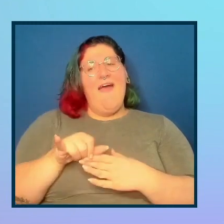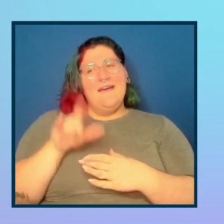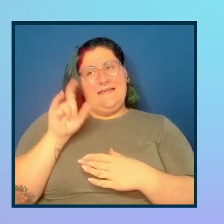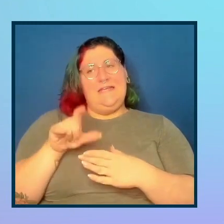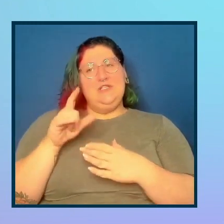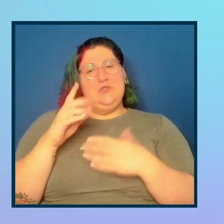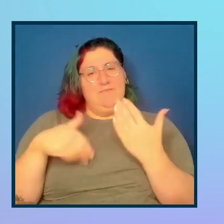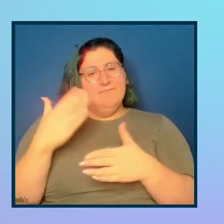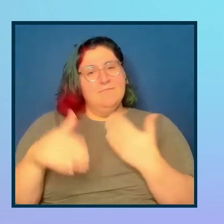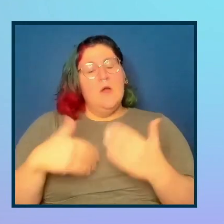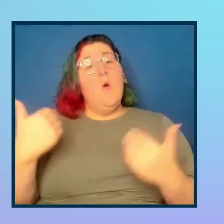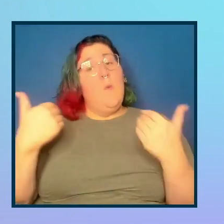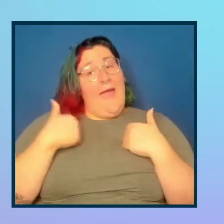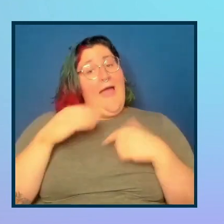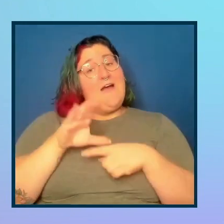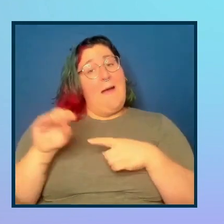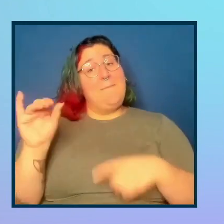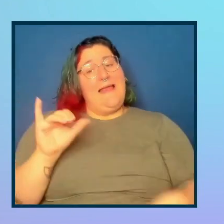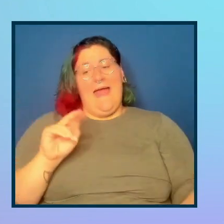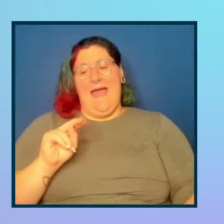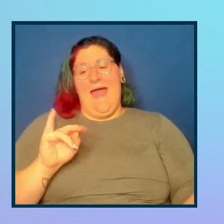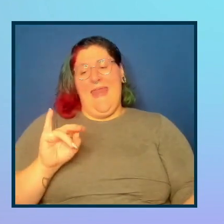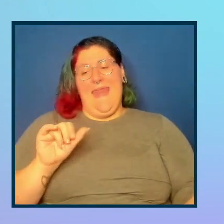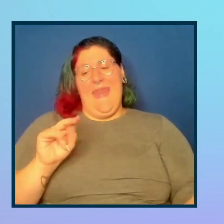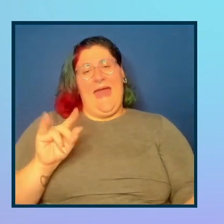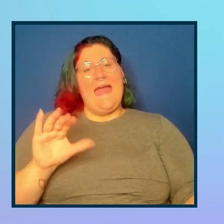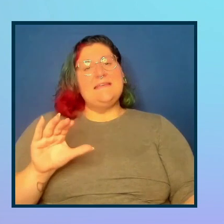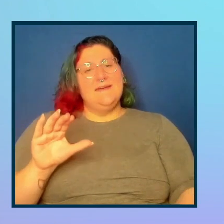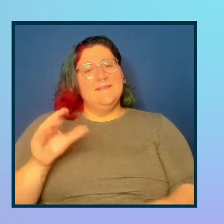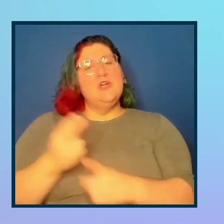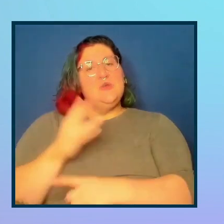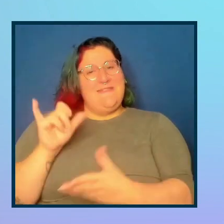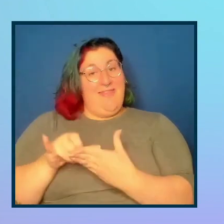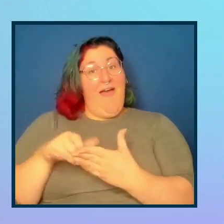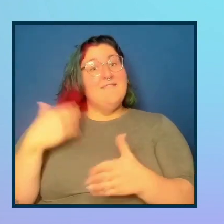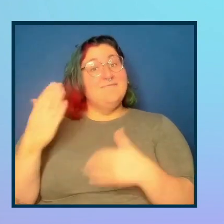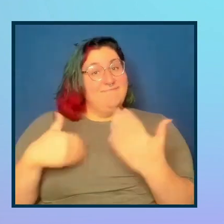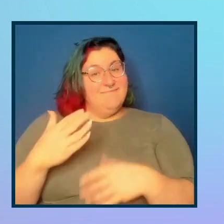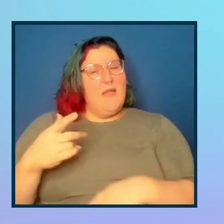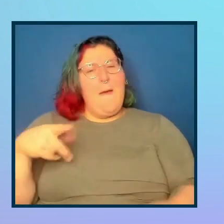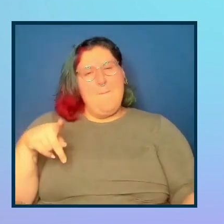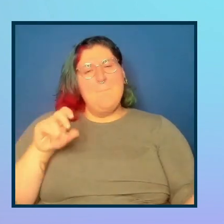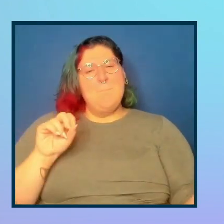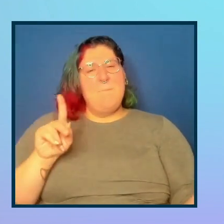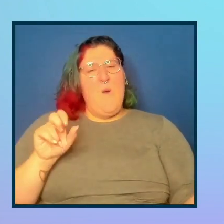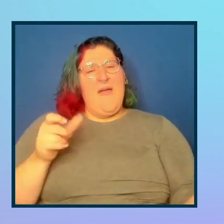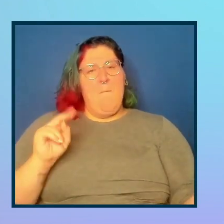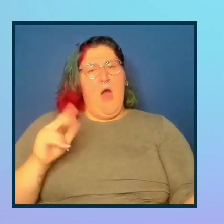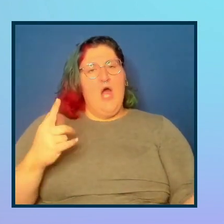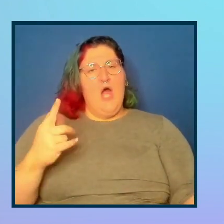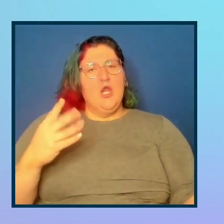like Niantic who are working a lot with this. And I think once they get to a point where they have essentially mapped the